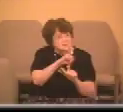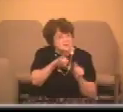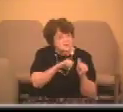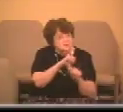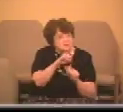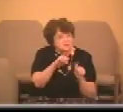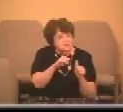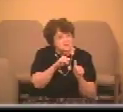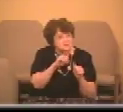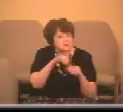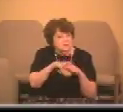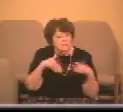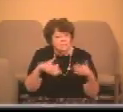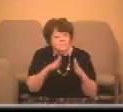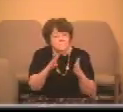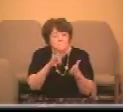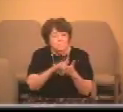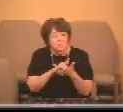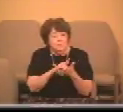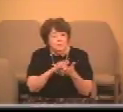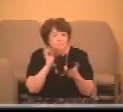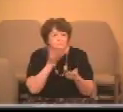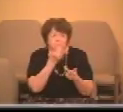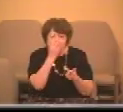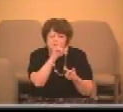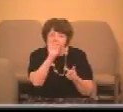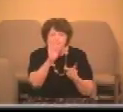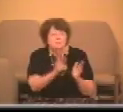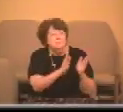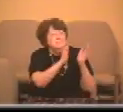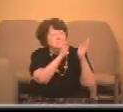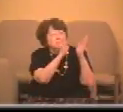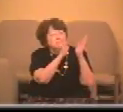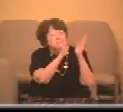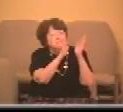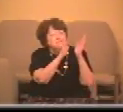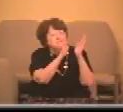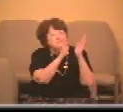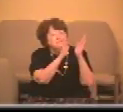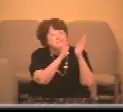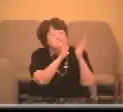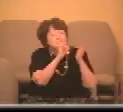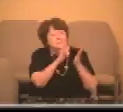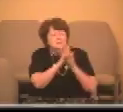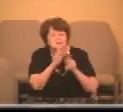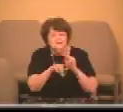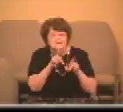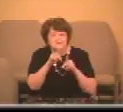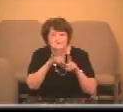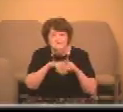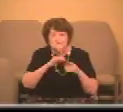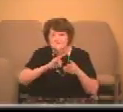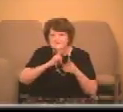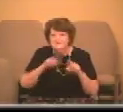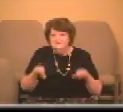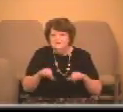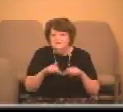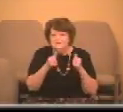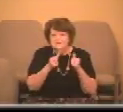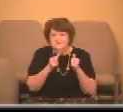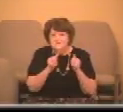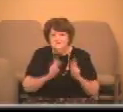situations in ways that make it evident that you're present there, so that the people in these challenging places